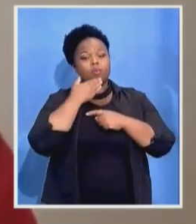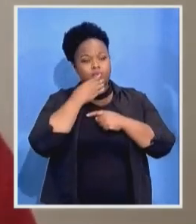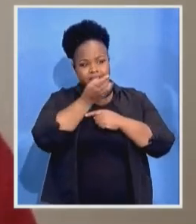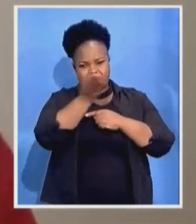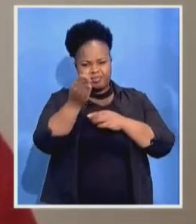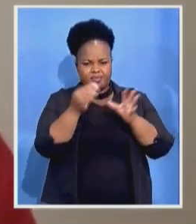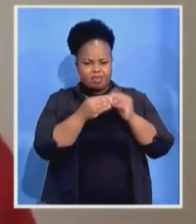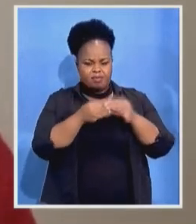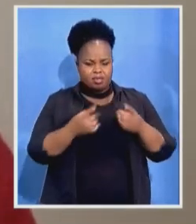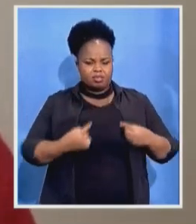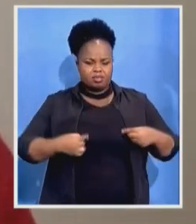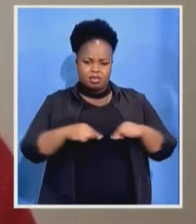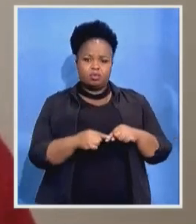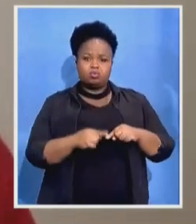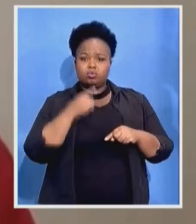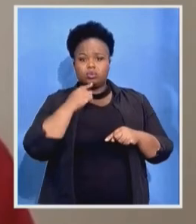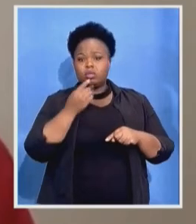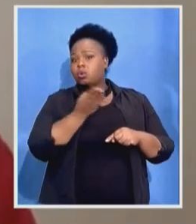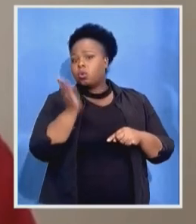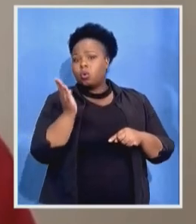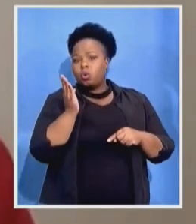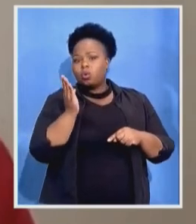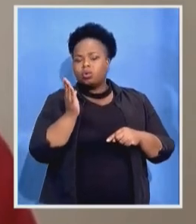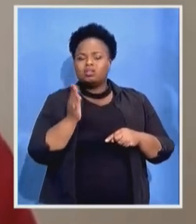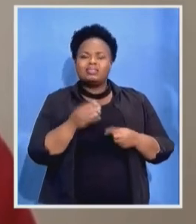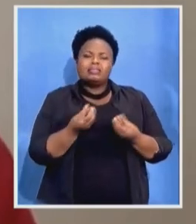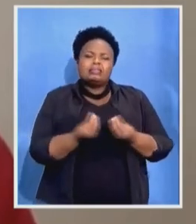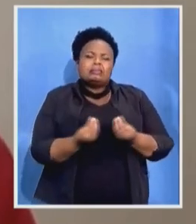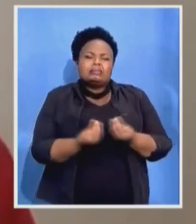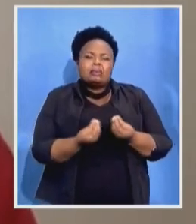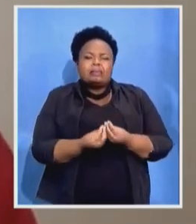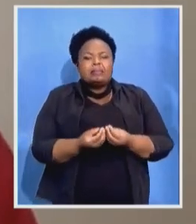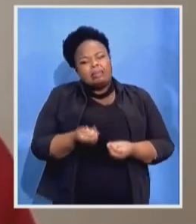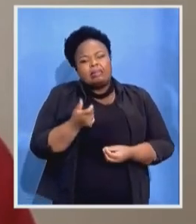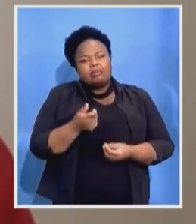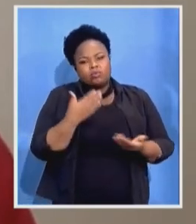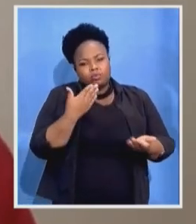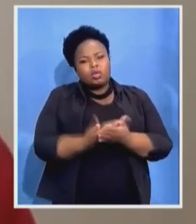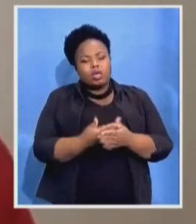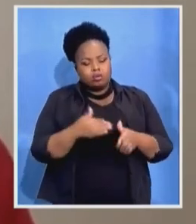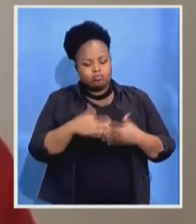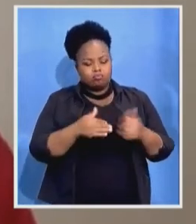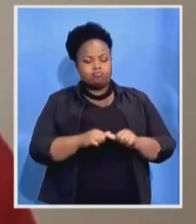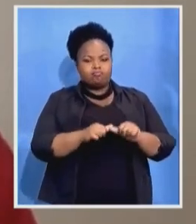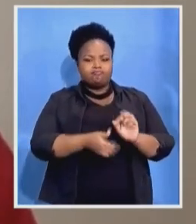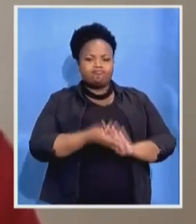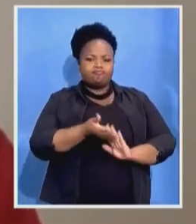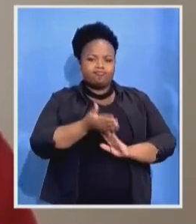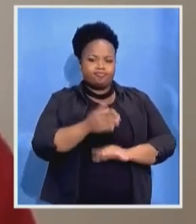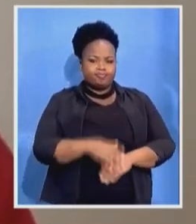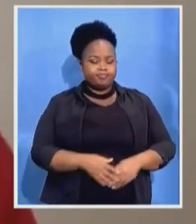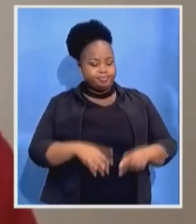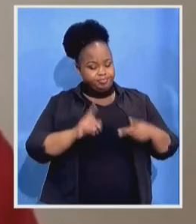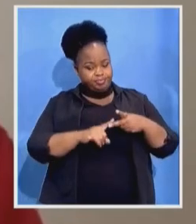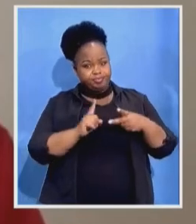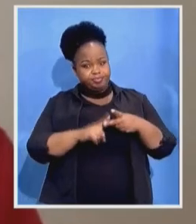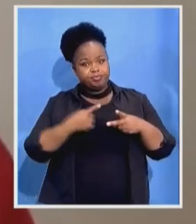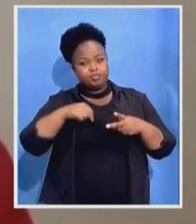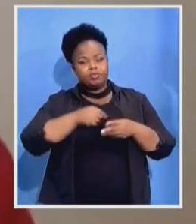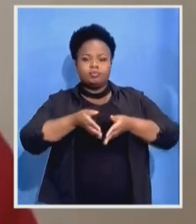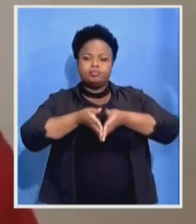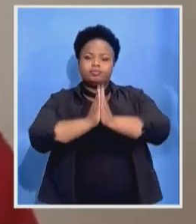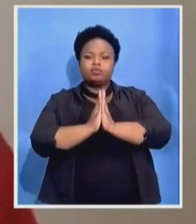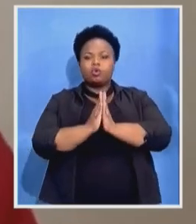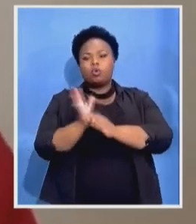spare something so that we are able to be self-sufficient. But secondly, we are calling upon all our friends who may not be members of the